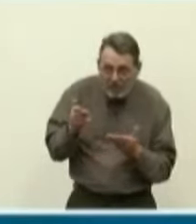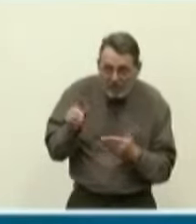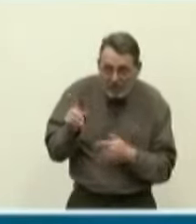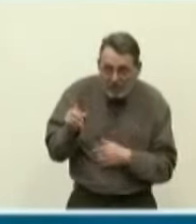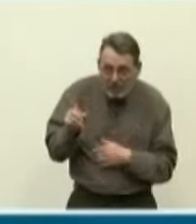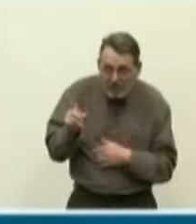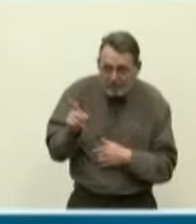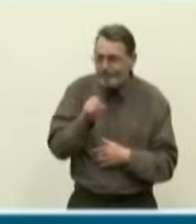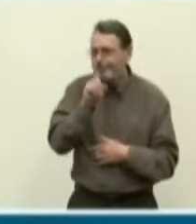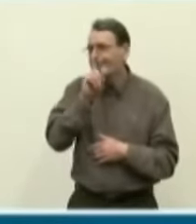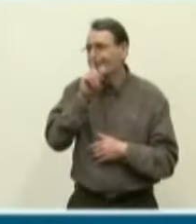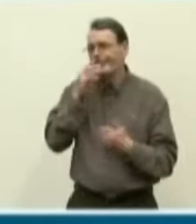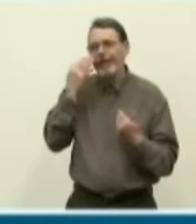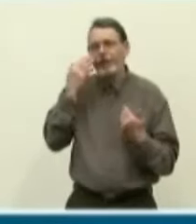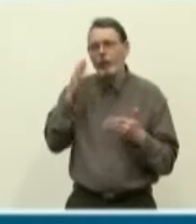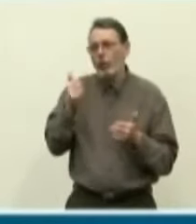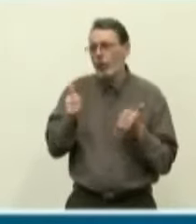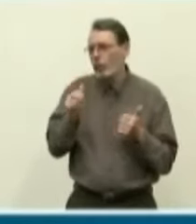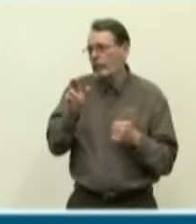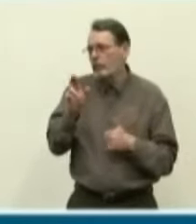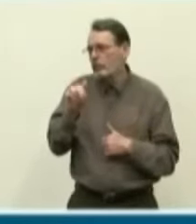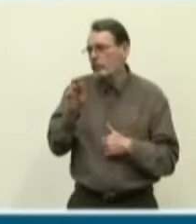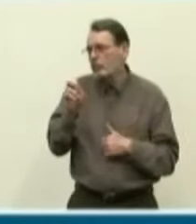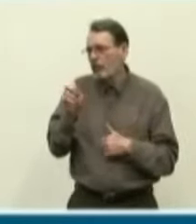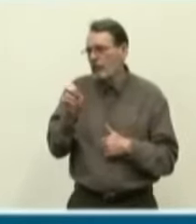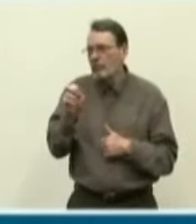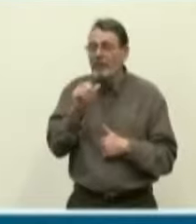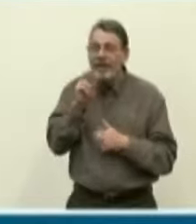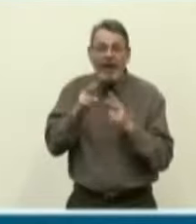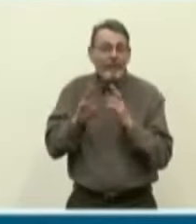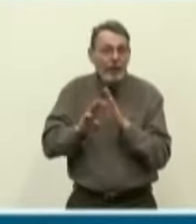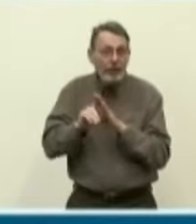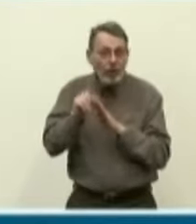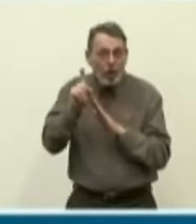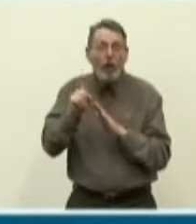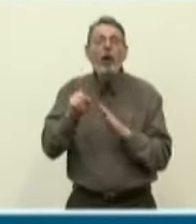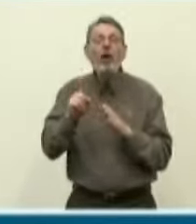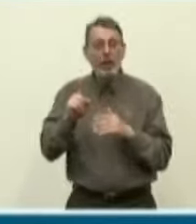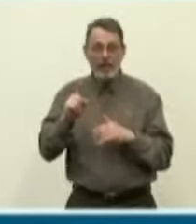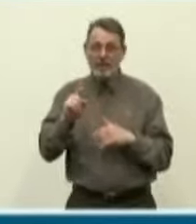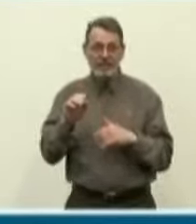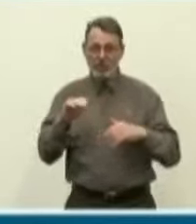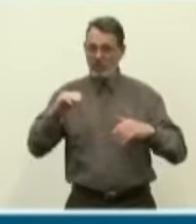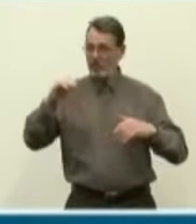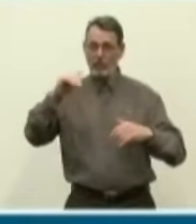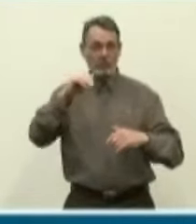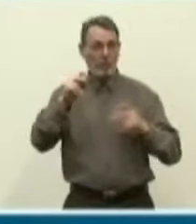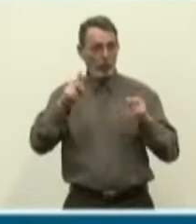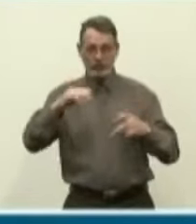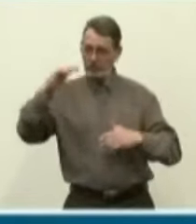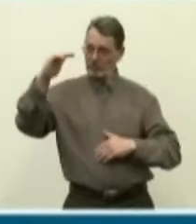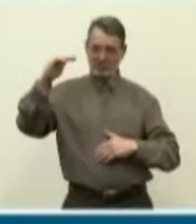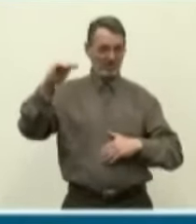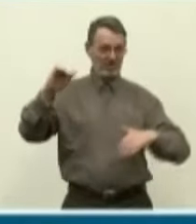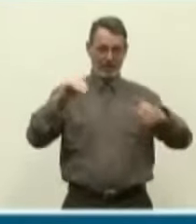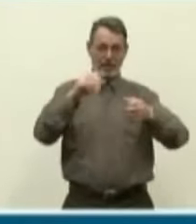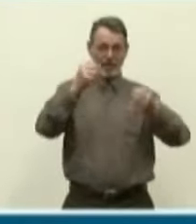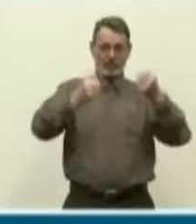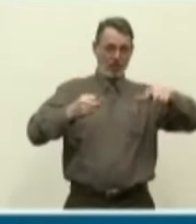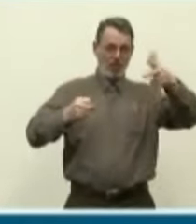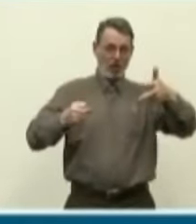Well, I can't tell the race. That's okay. But not very tall. The height of the car, so not very tall. Little 5-something.